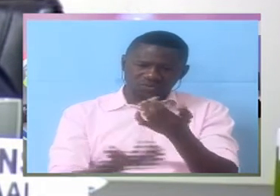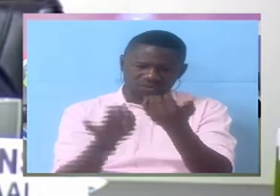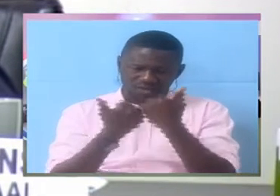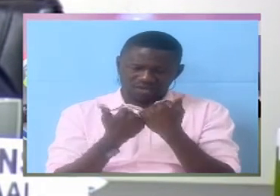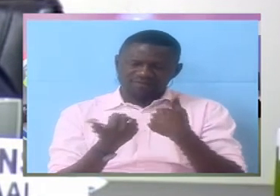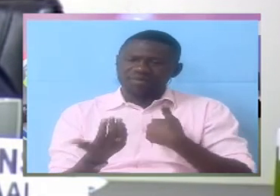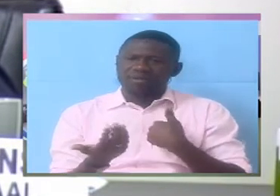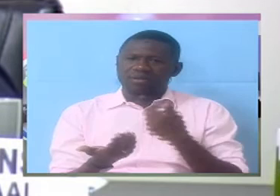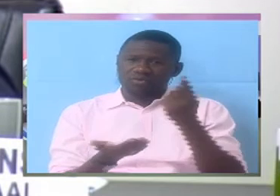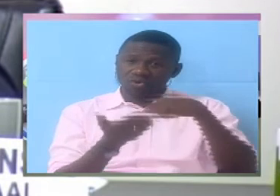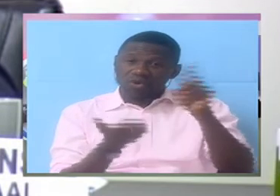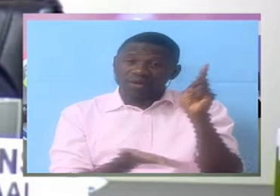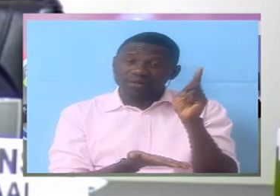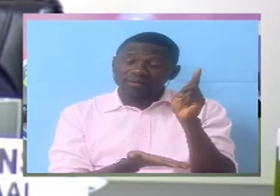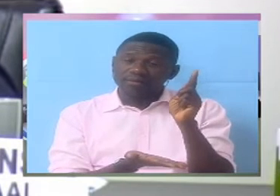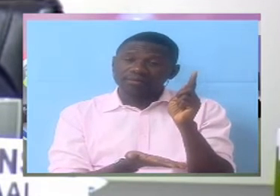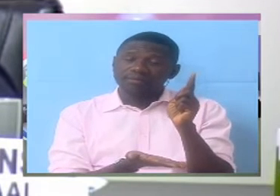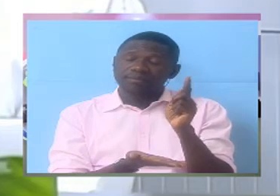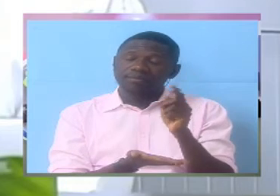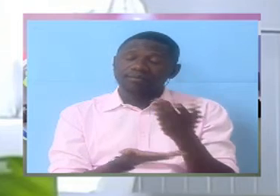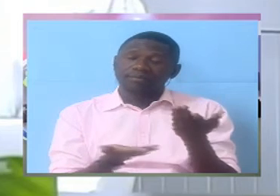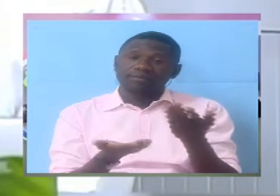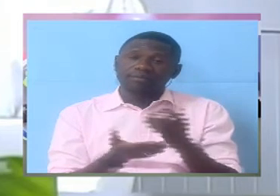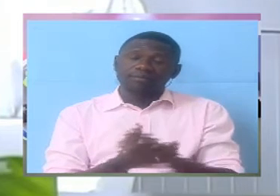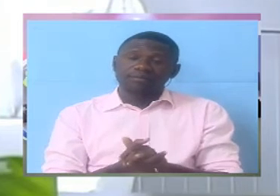correct? Yes,